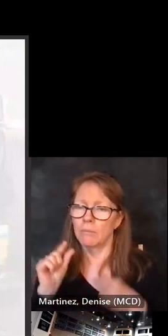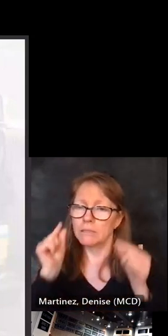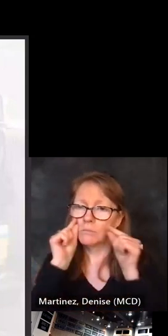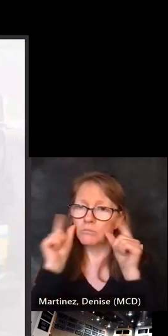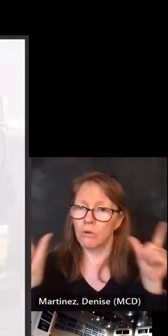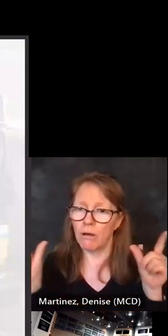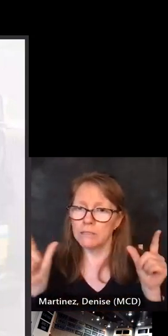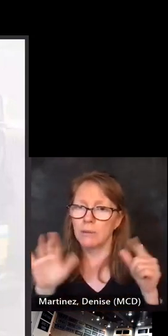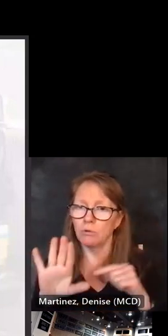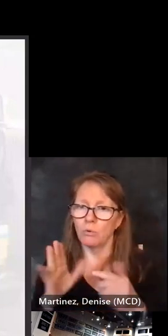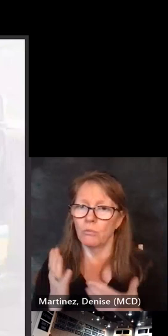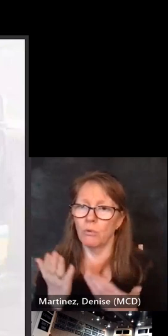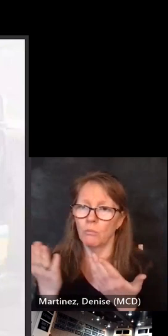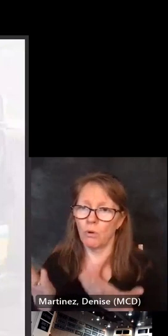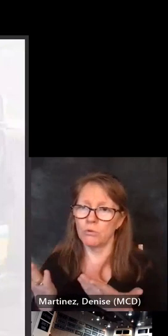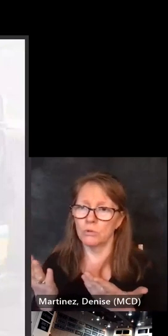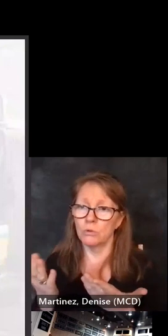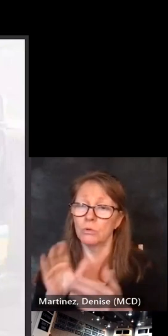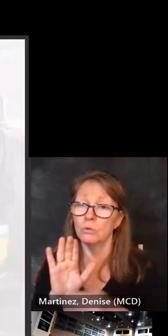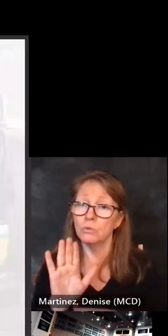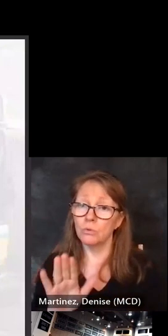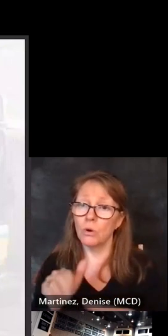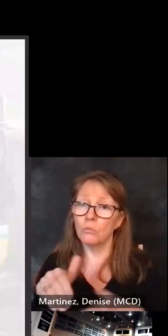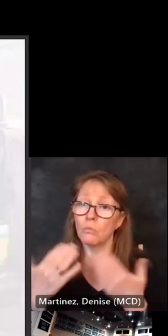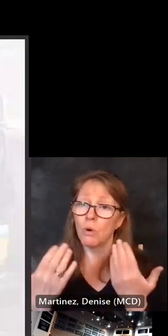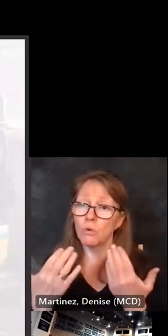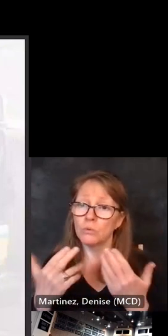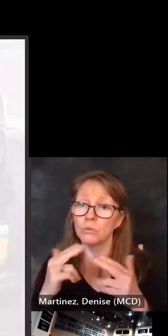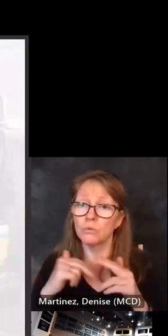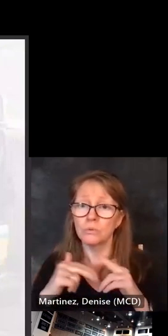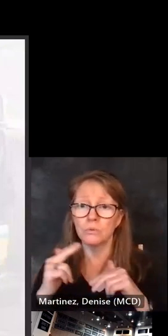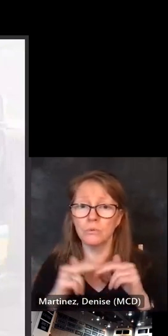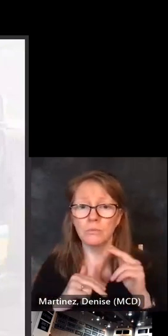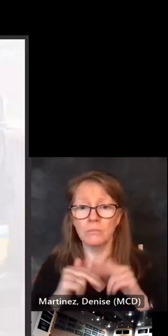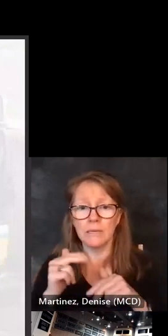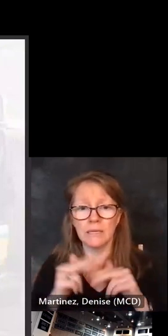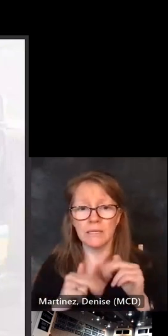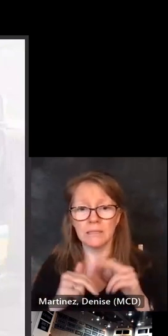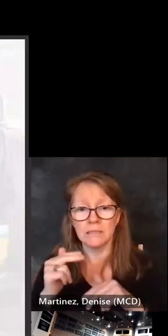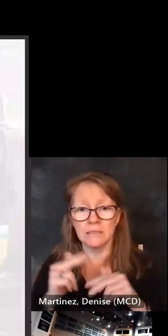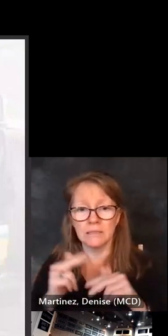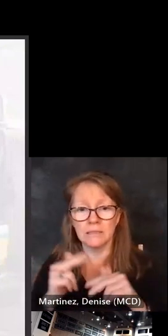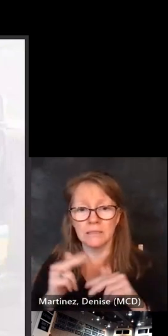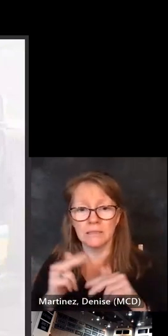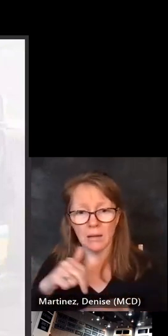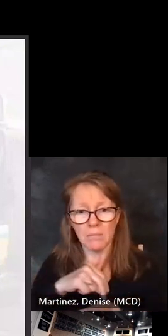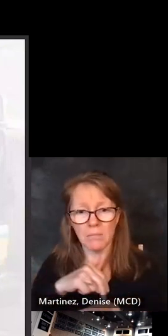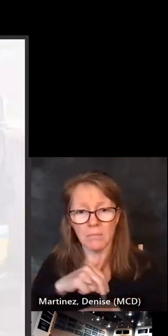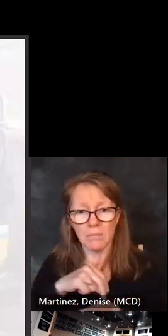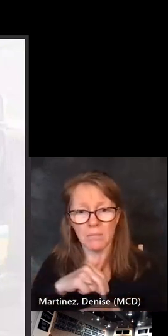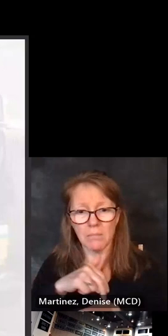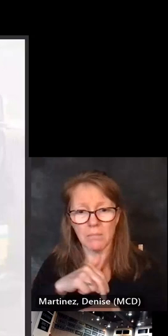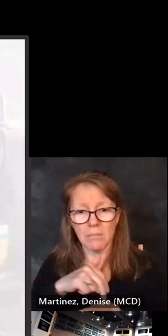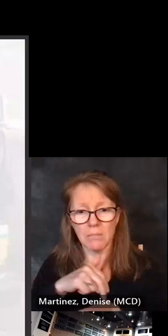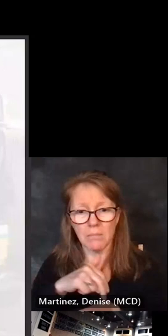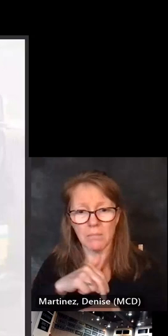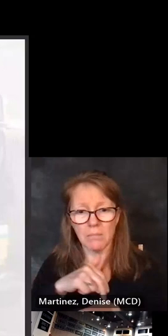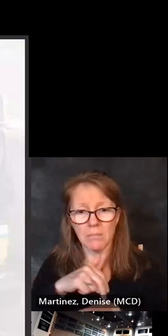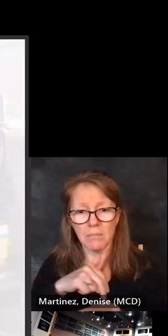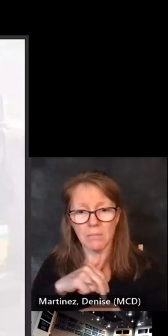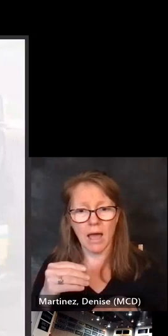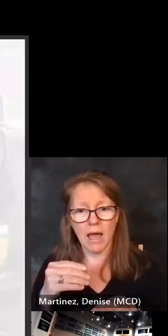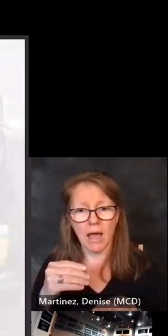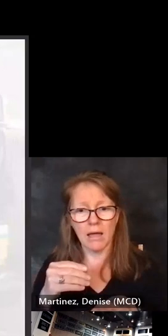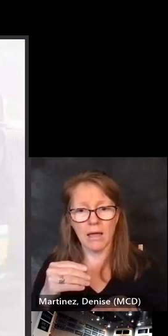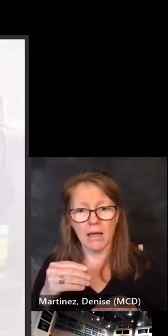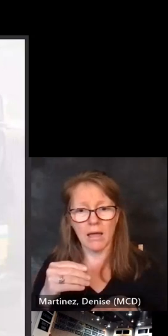proposals, and that is that you were proposing to build 200 parking spaces for your employee. That really surprised me. You're